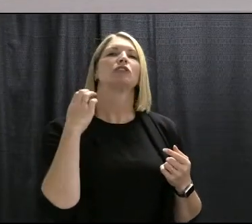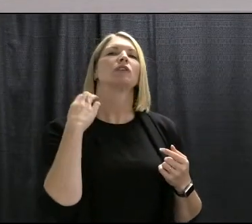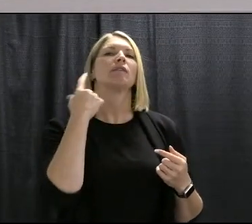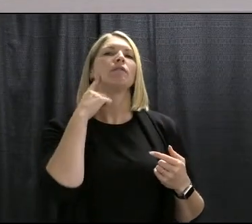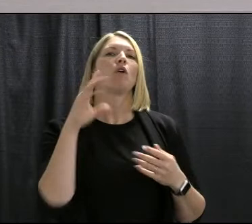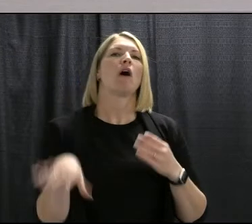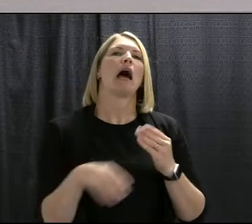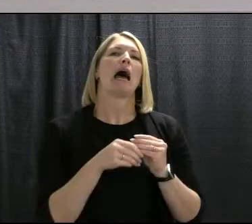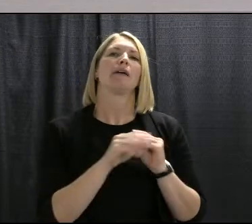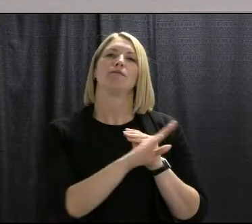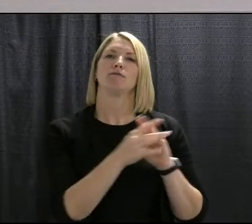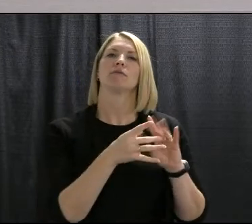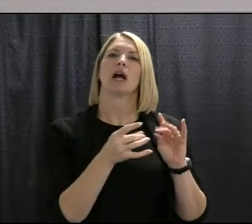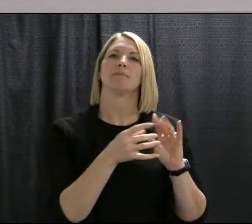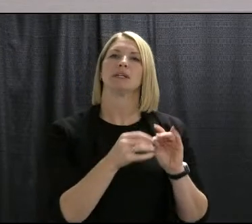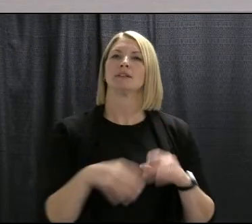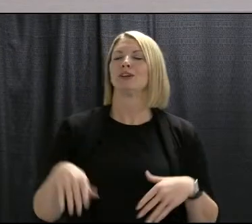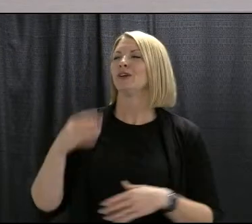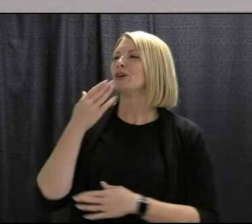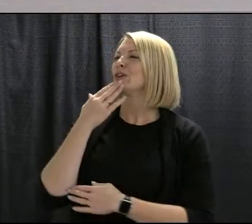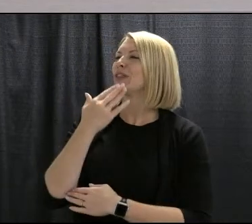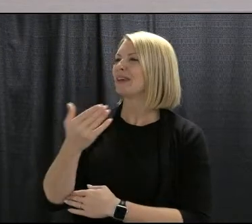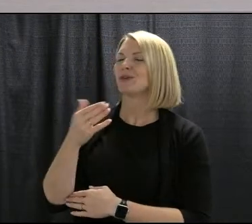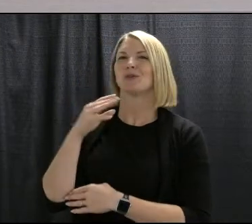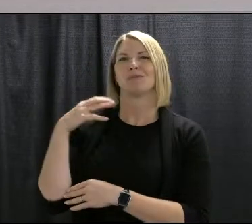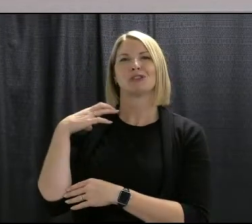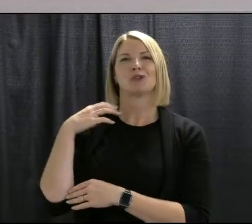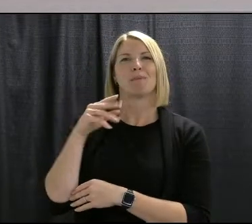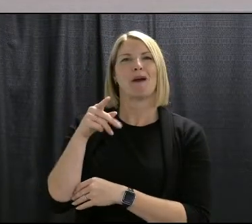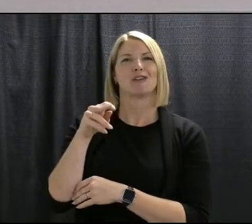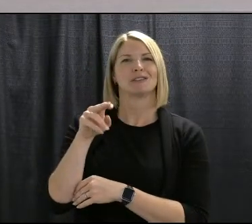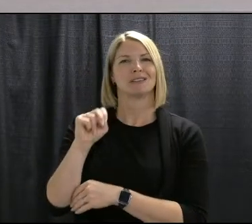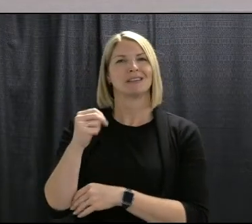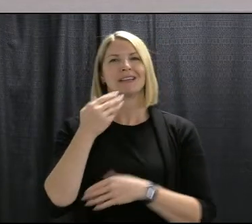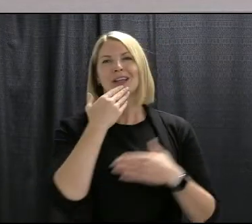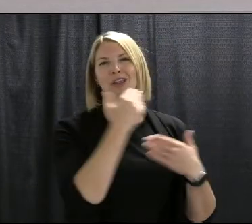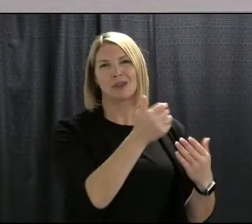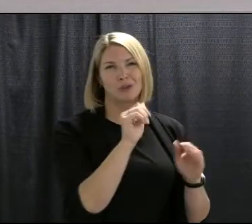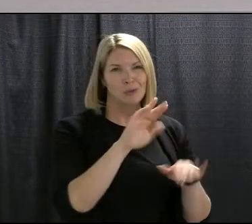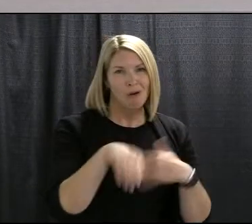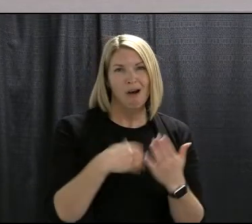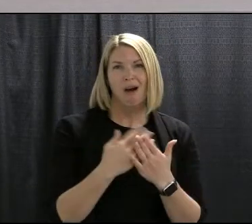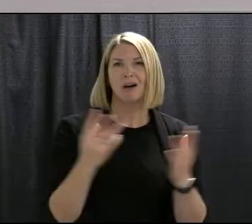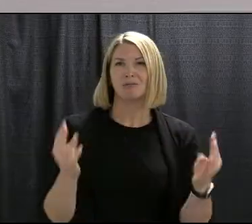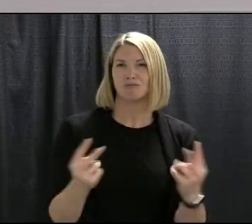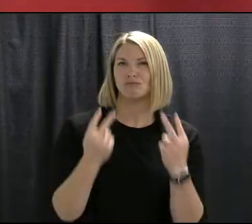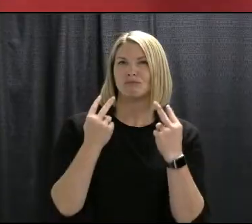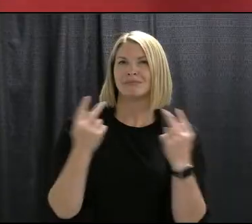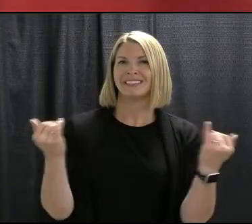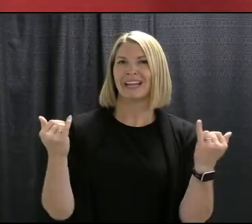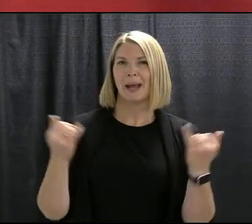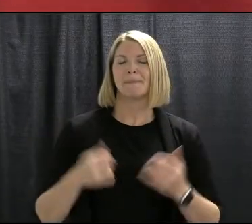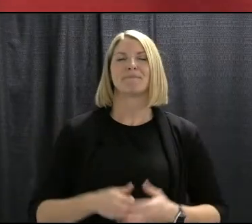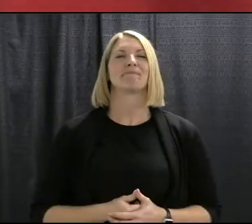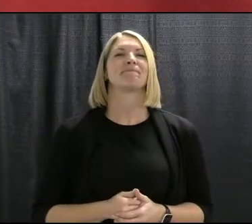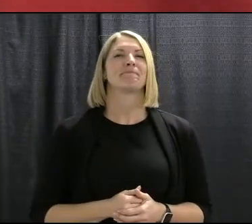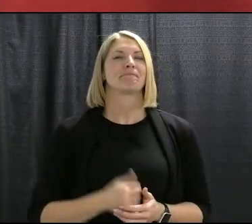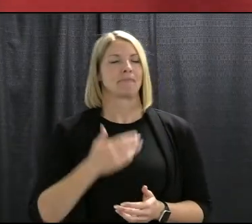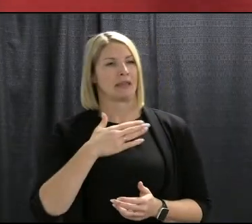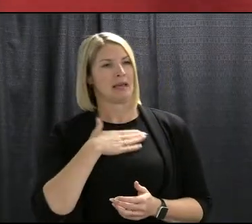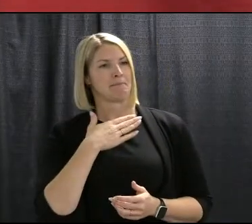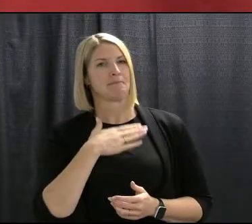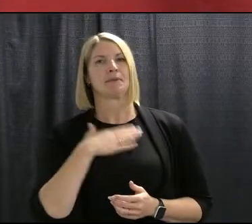Thank you, Minister Parsons. Good afternoon, everyone. Thank you for joining us here today. I'm pleased to join my Cabinet colleagues,